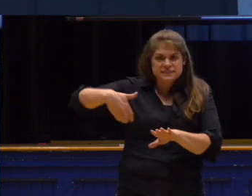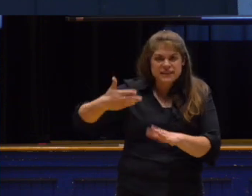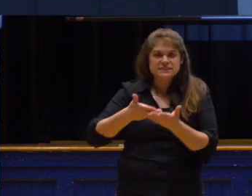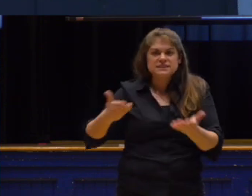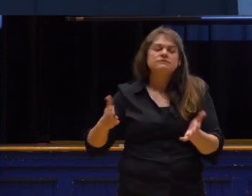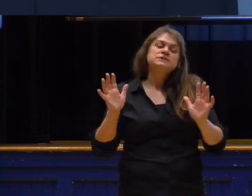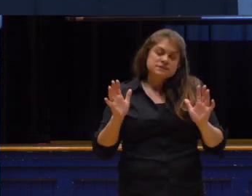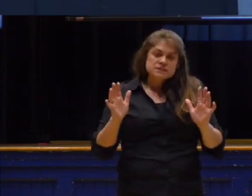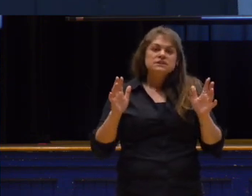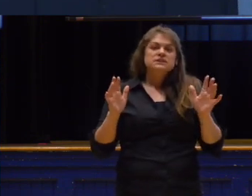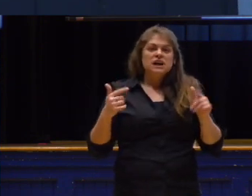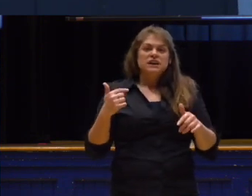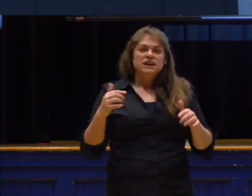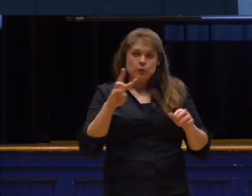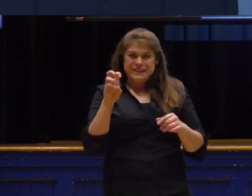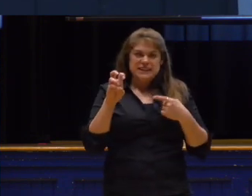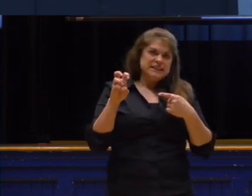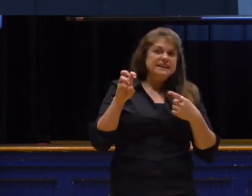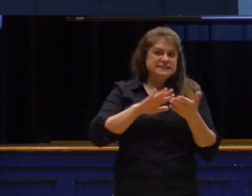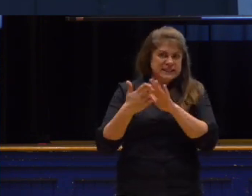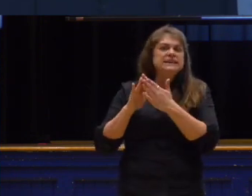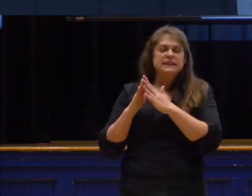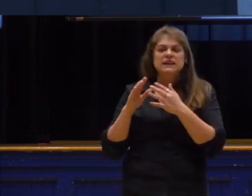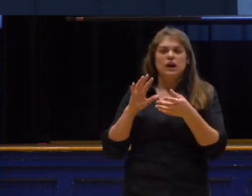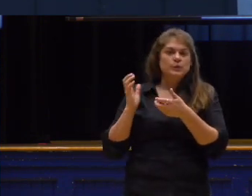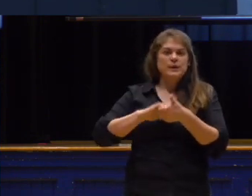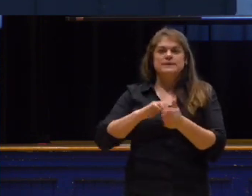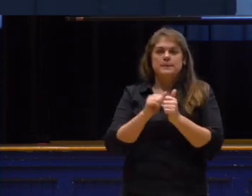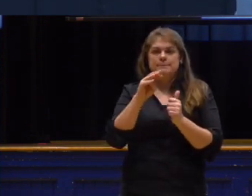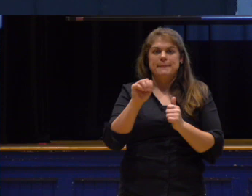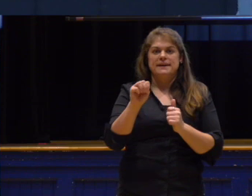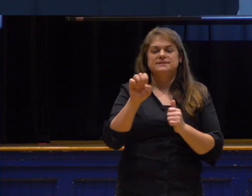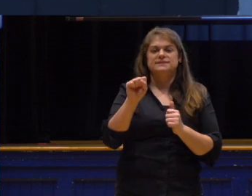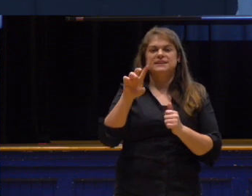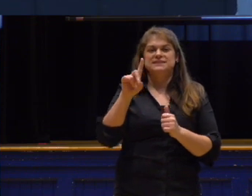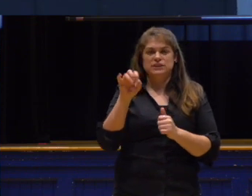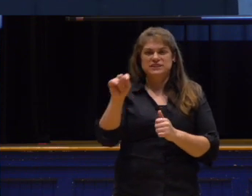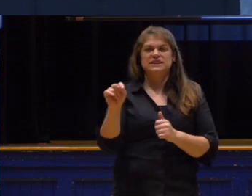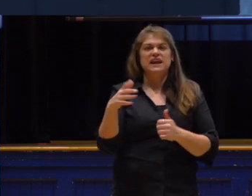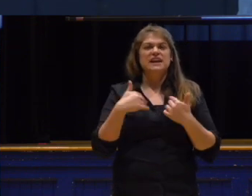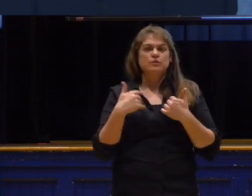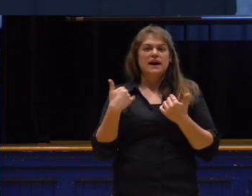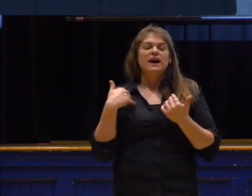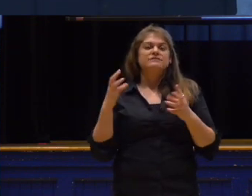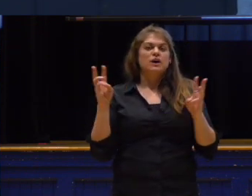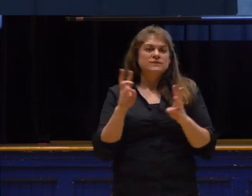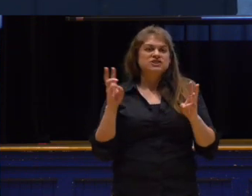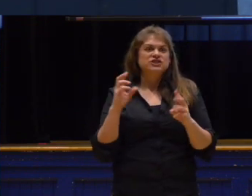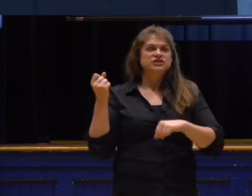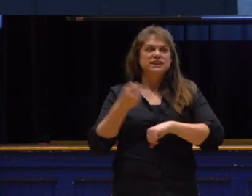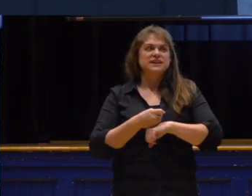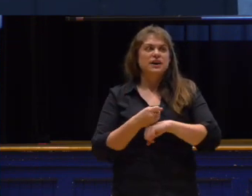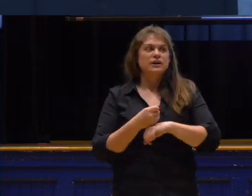excavating. But what we tried, I say city, along with MassDOT, it's like, hey, if we're going to give you a winter shutdown, you